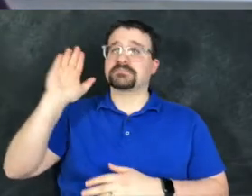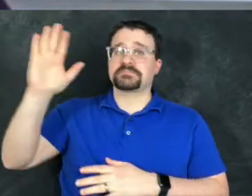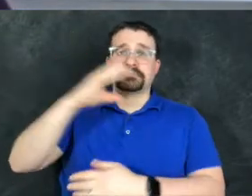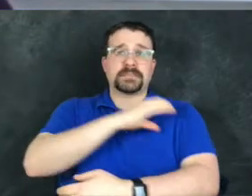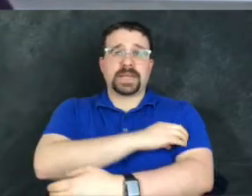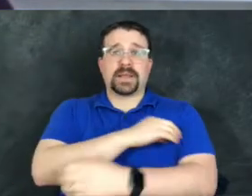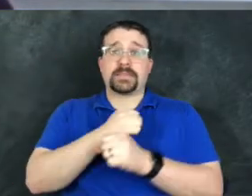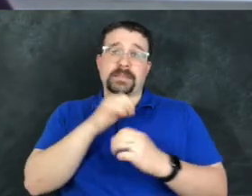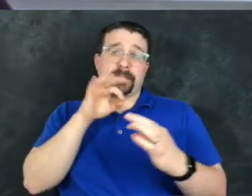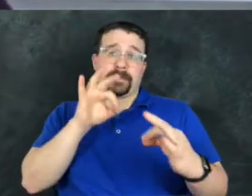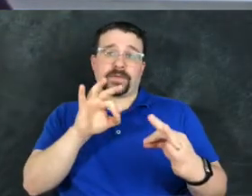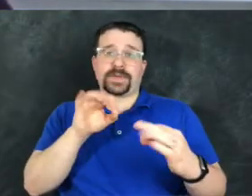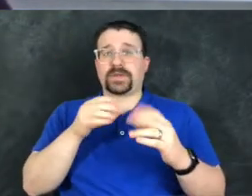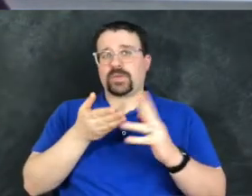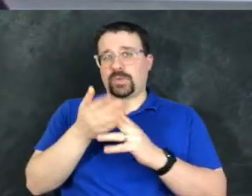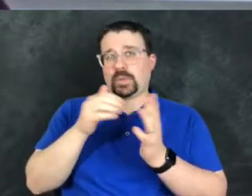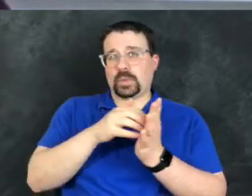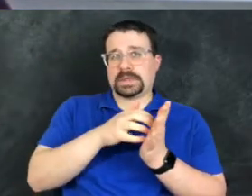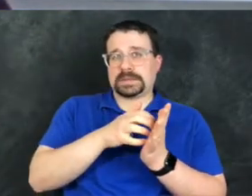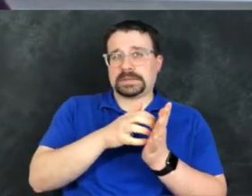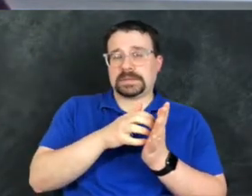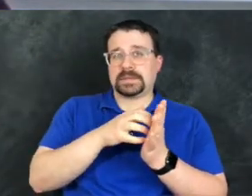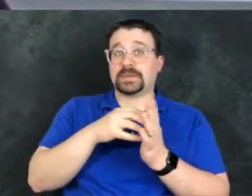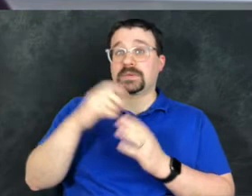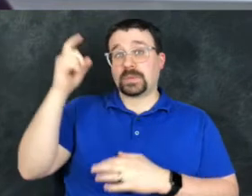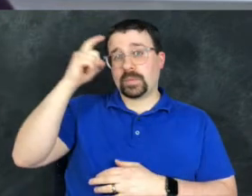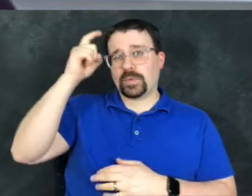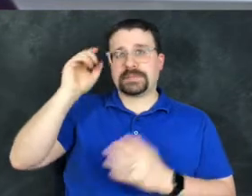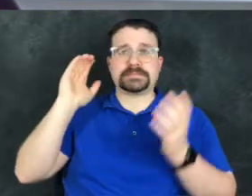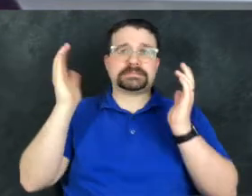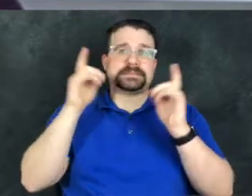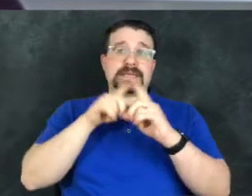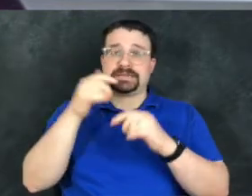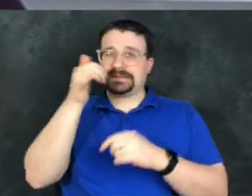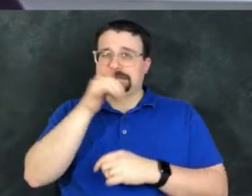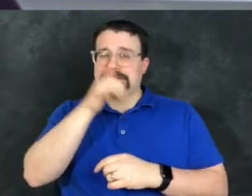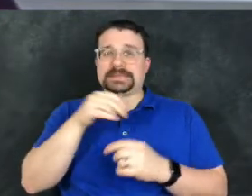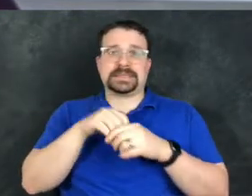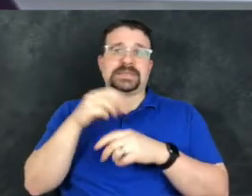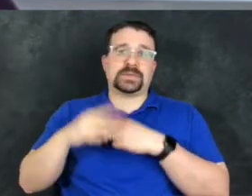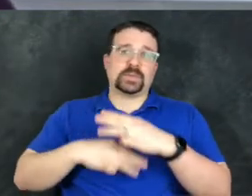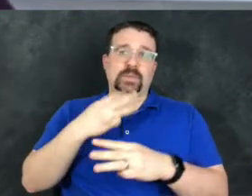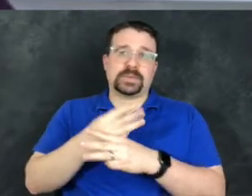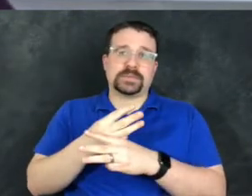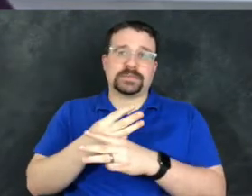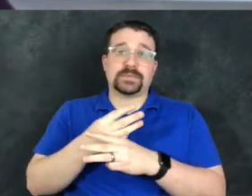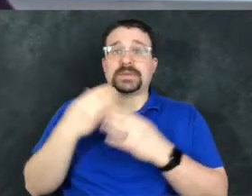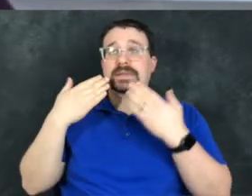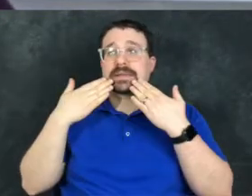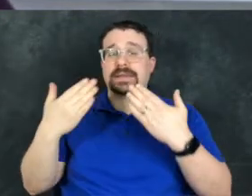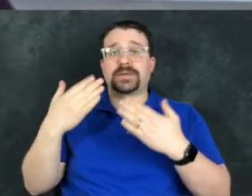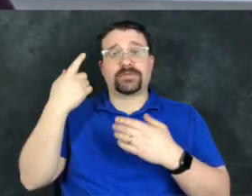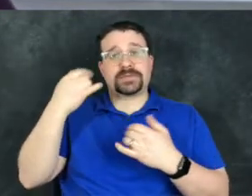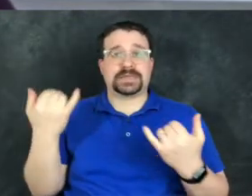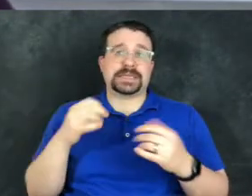Gracious God, whose power is made perfect in weakness, whose wisdom appears as foolishness in this